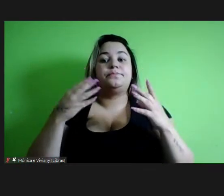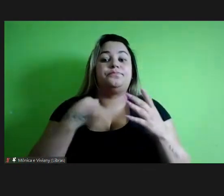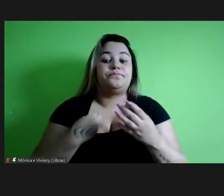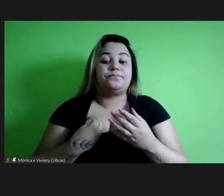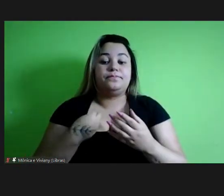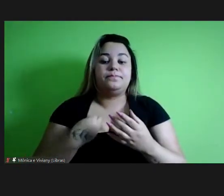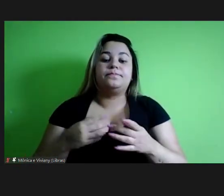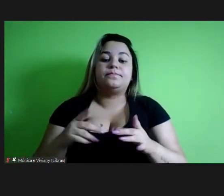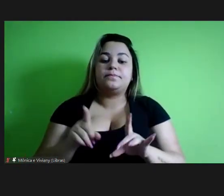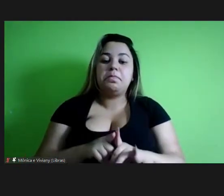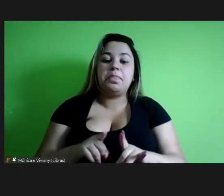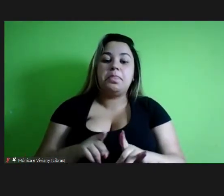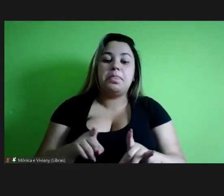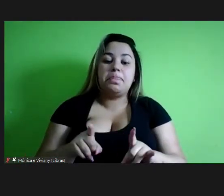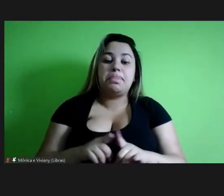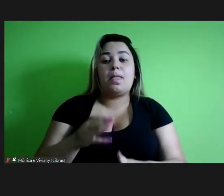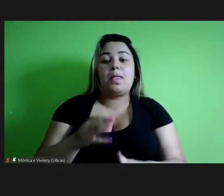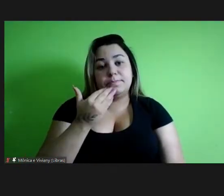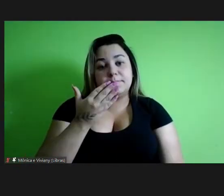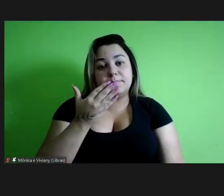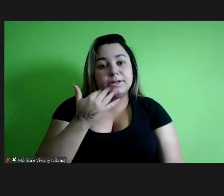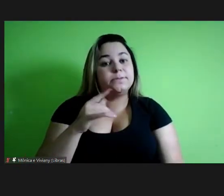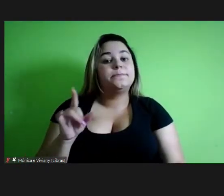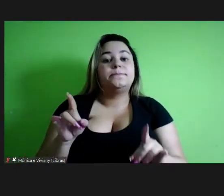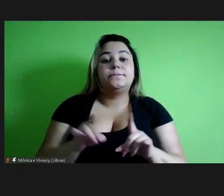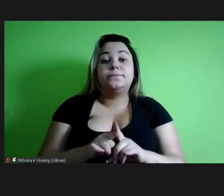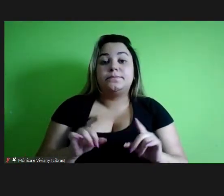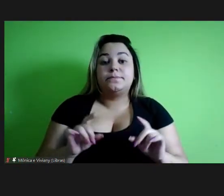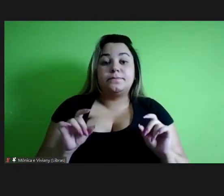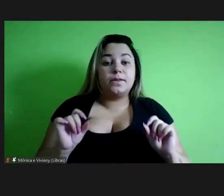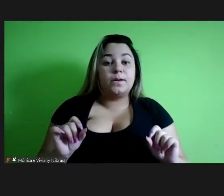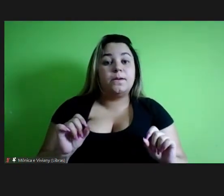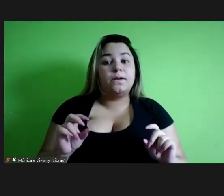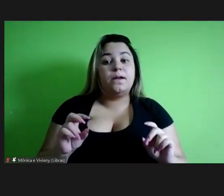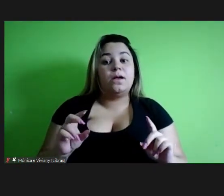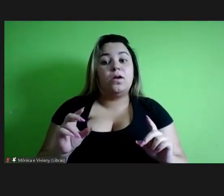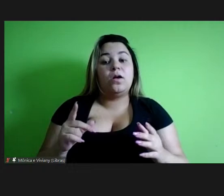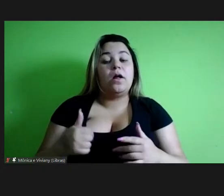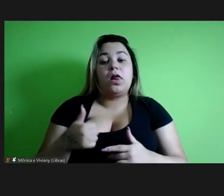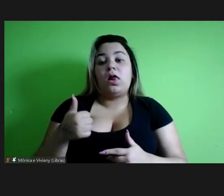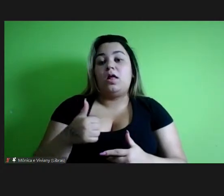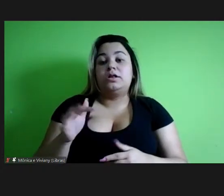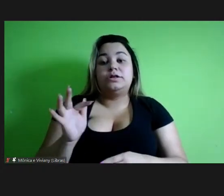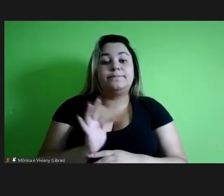in all aspects of our lives and consequently in diets as well.